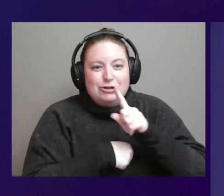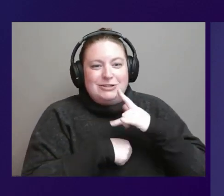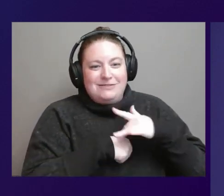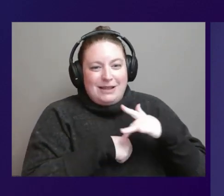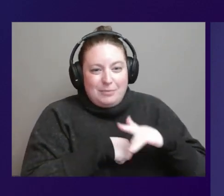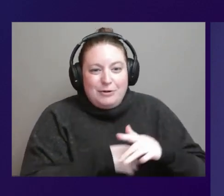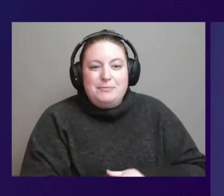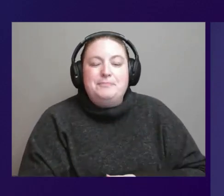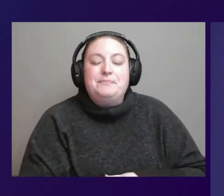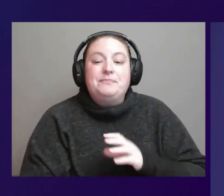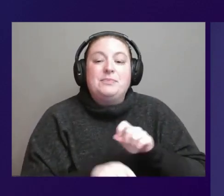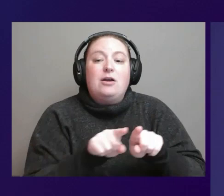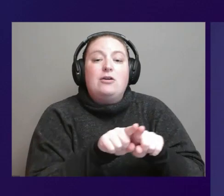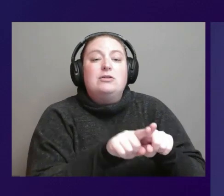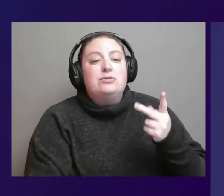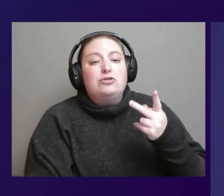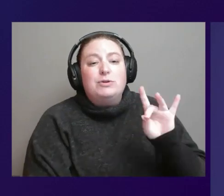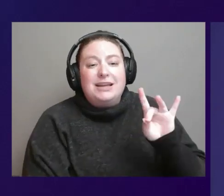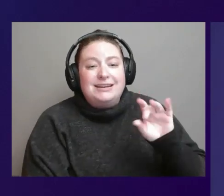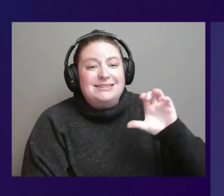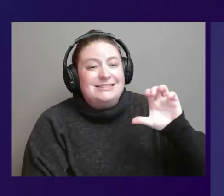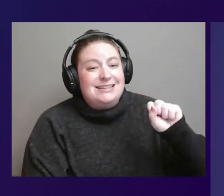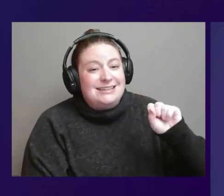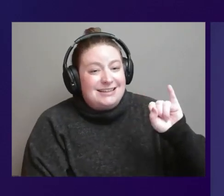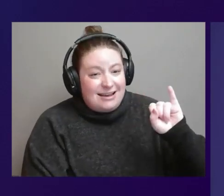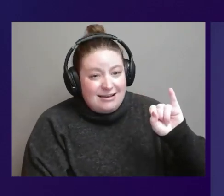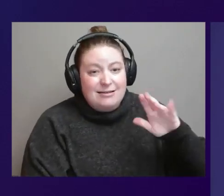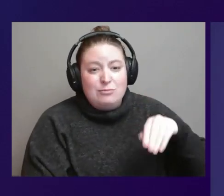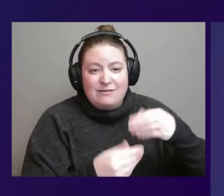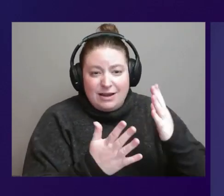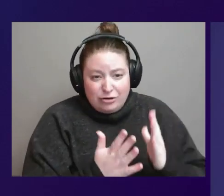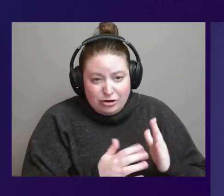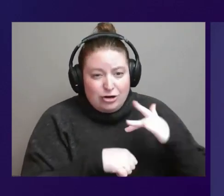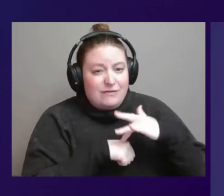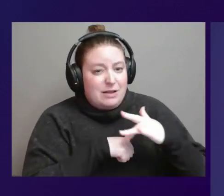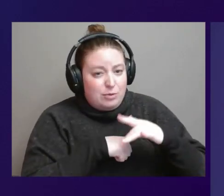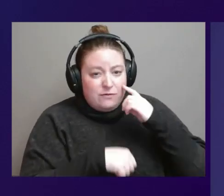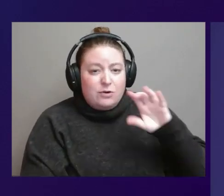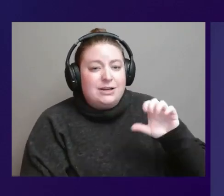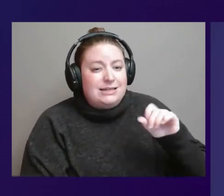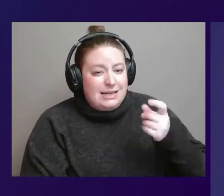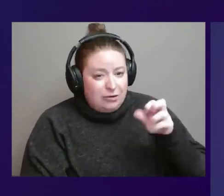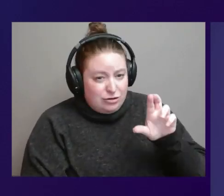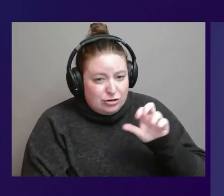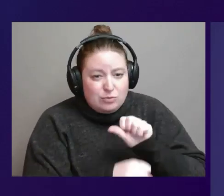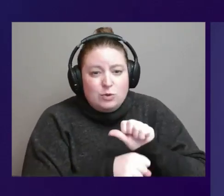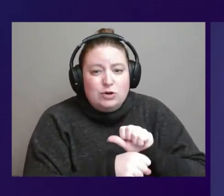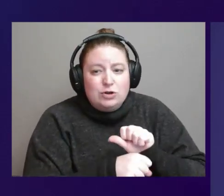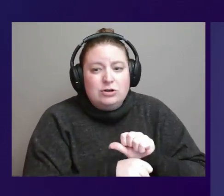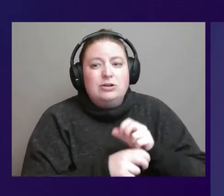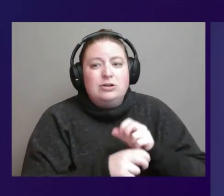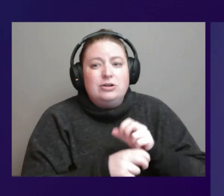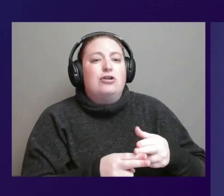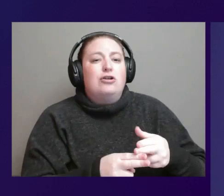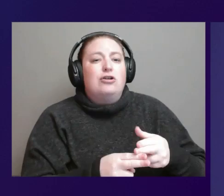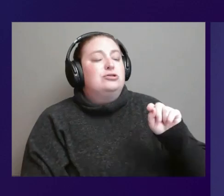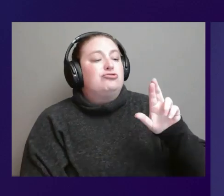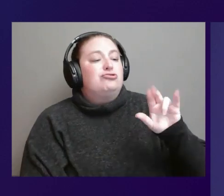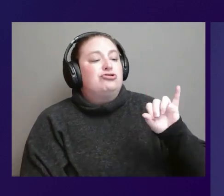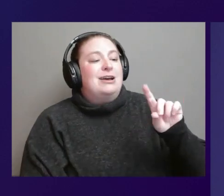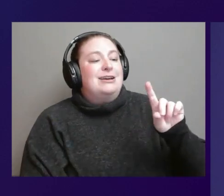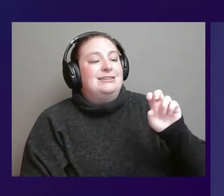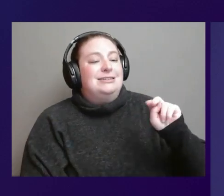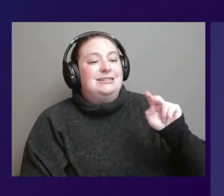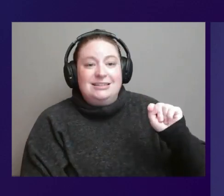got our Kubernetes CSI provider that is available for container work. Called Trident, free and open source, available on